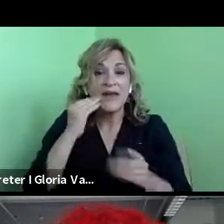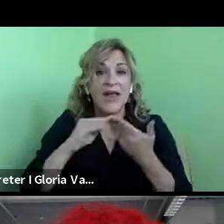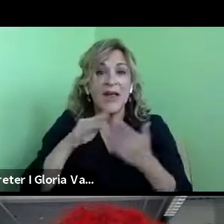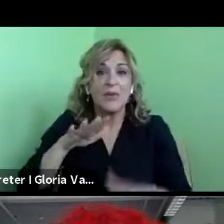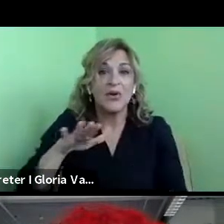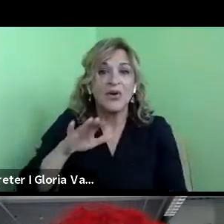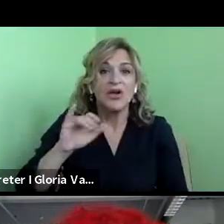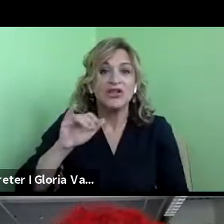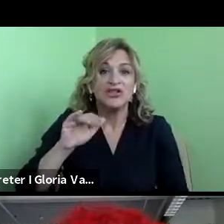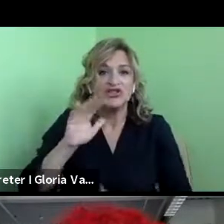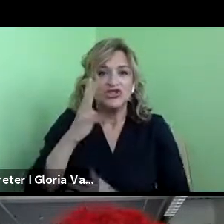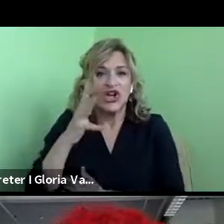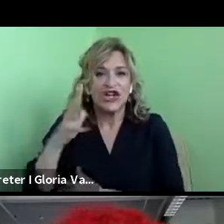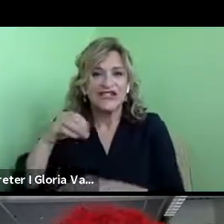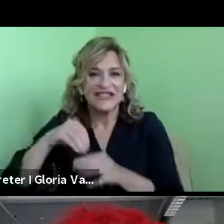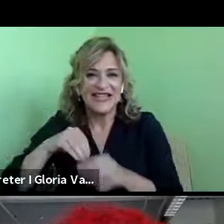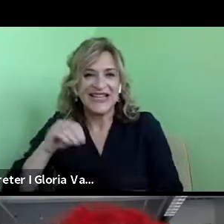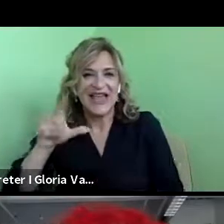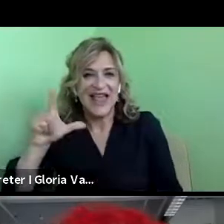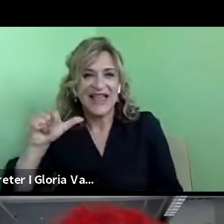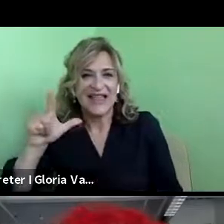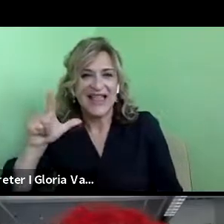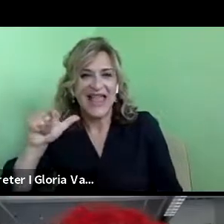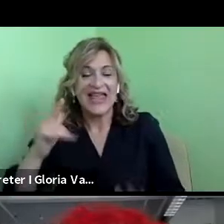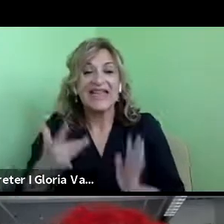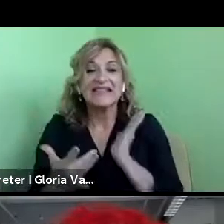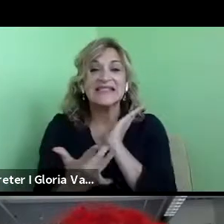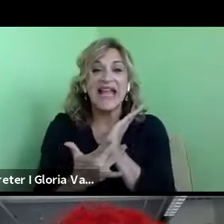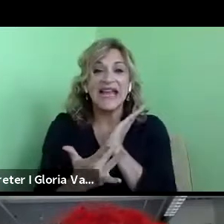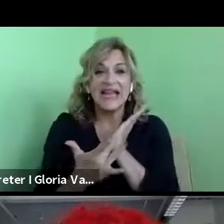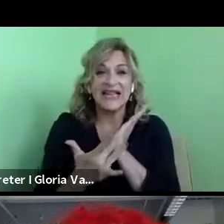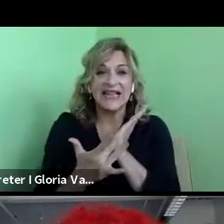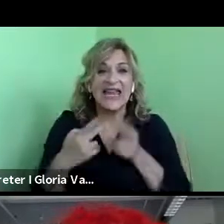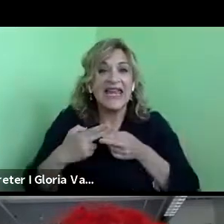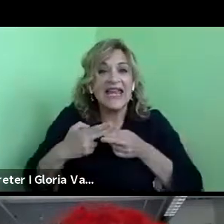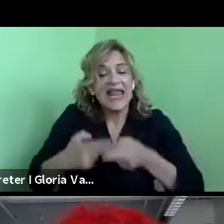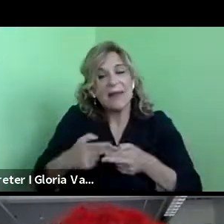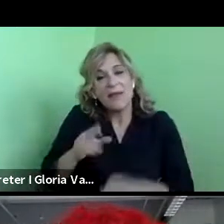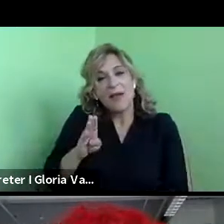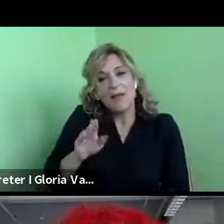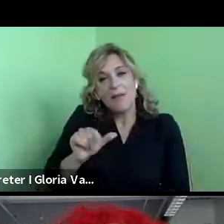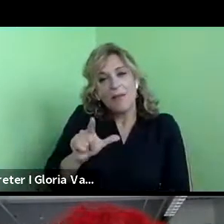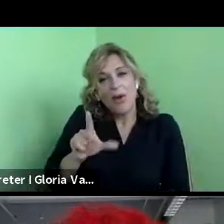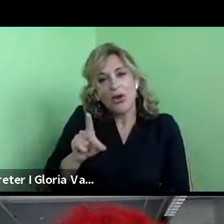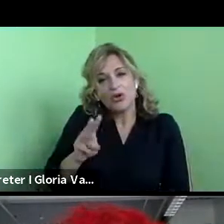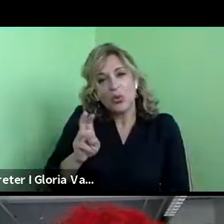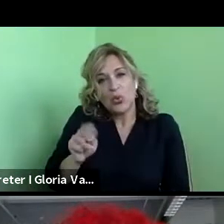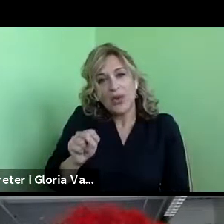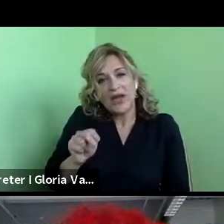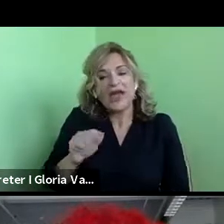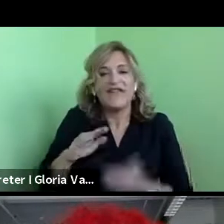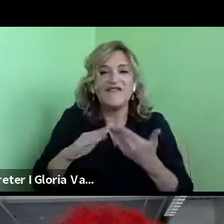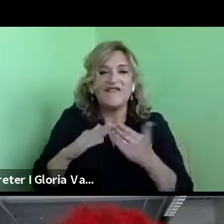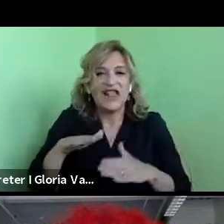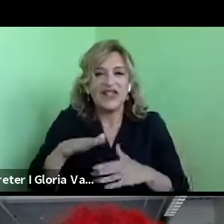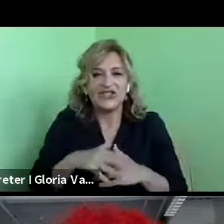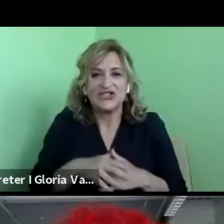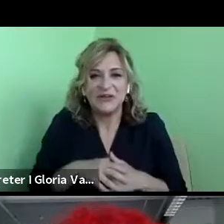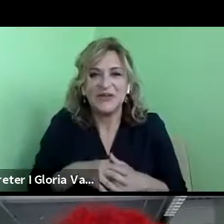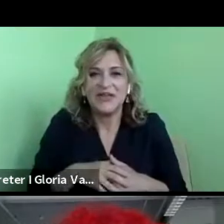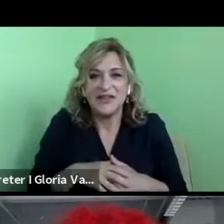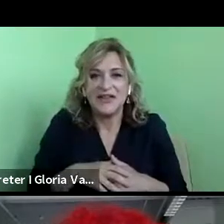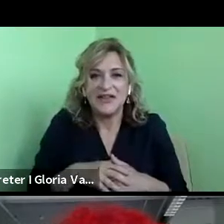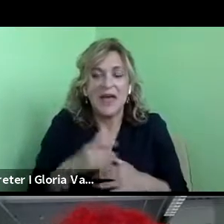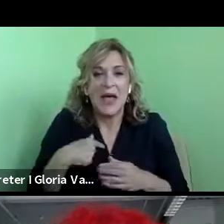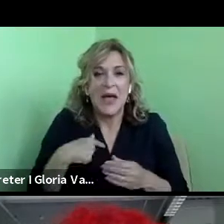the Jungles in Los Angeles, technically named Baldwin Village. And I am